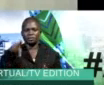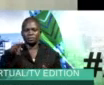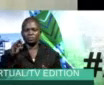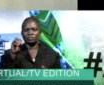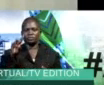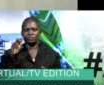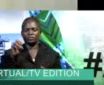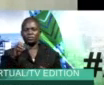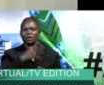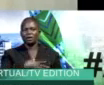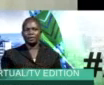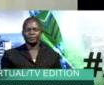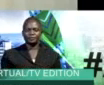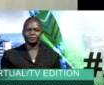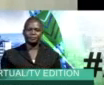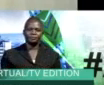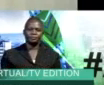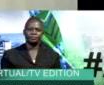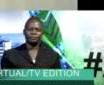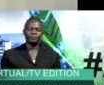improved, and